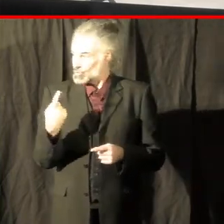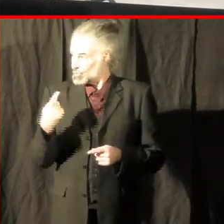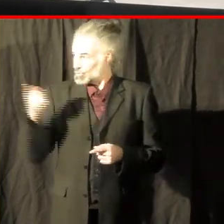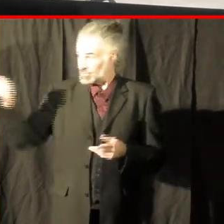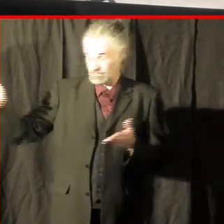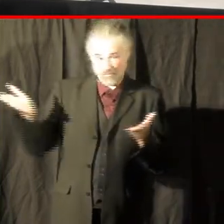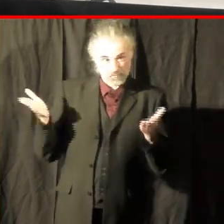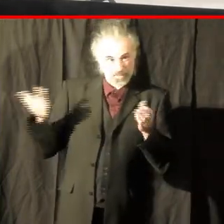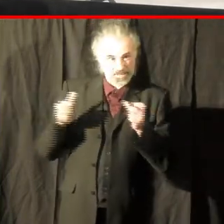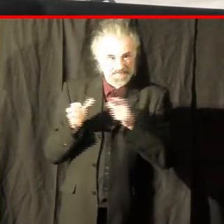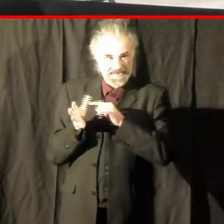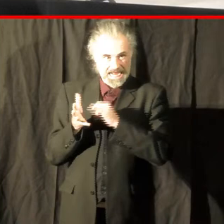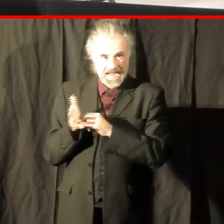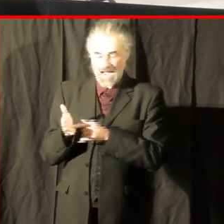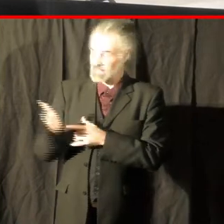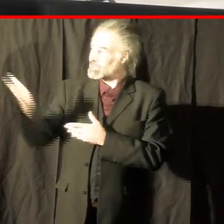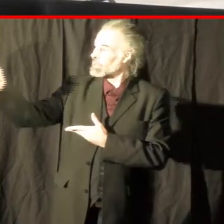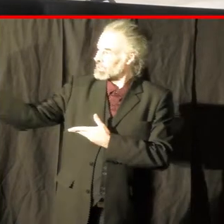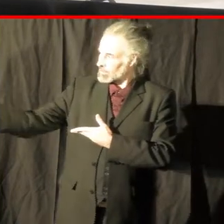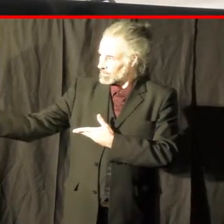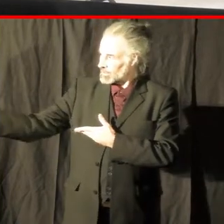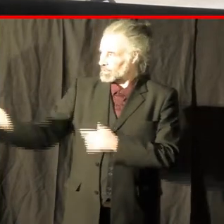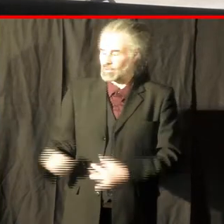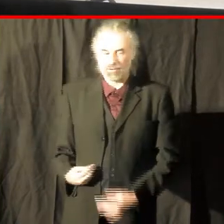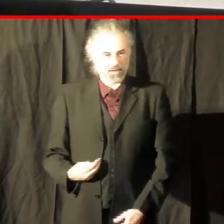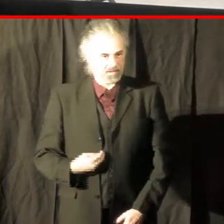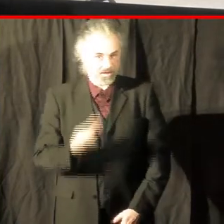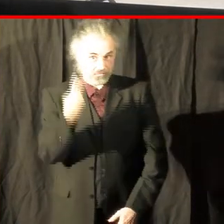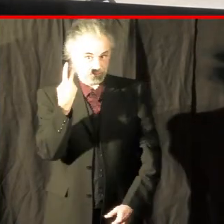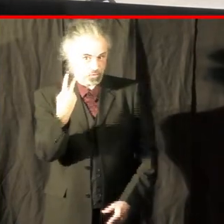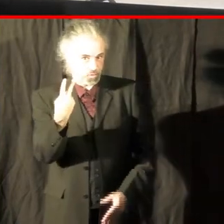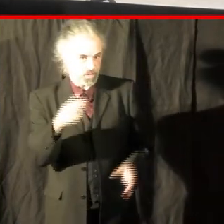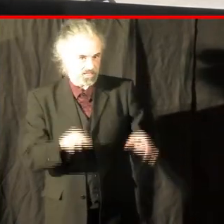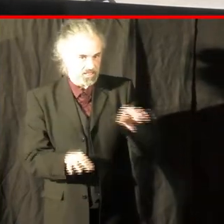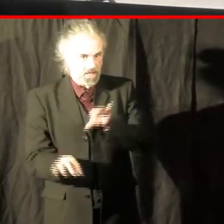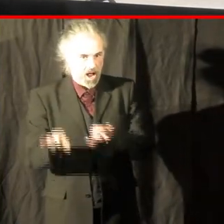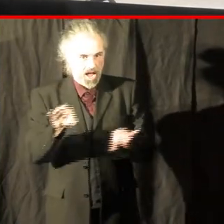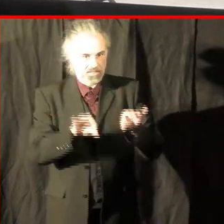We have a cast today of two science communicators